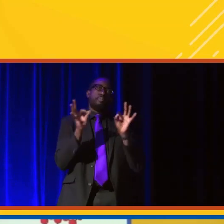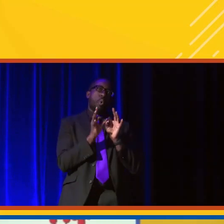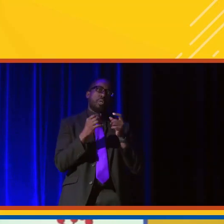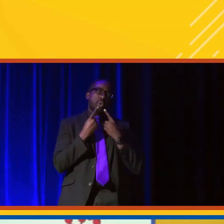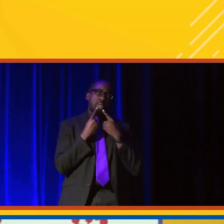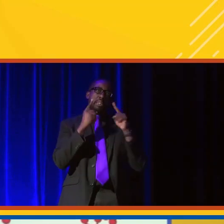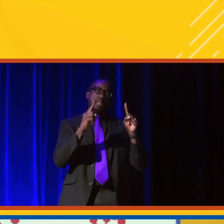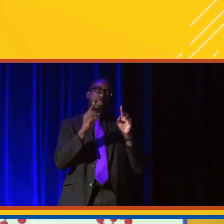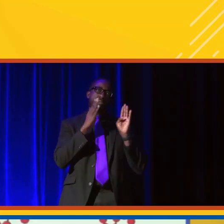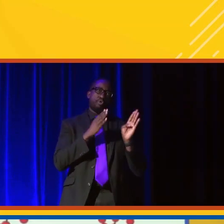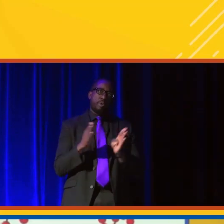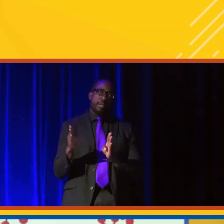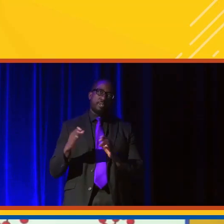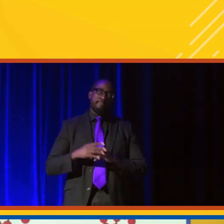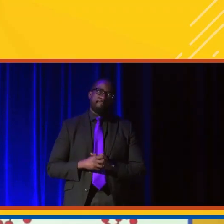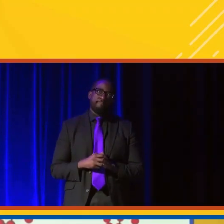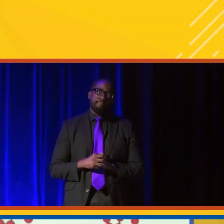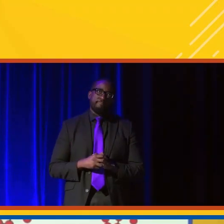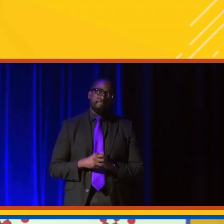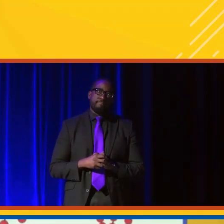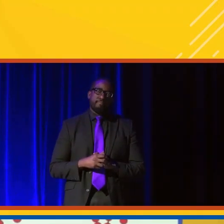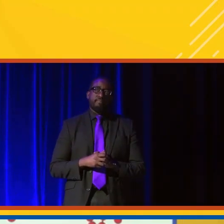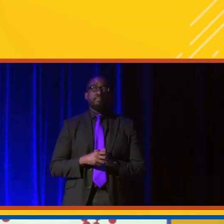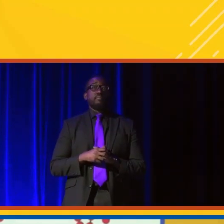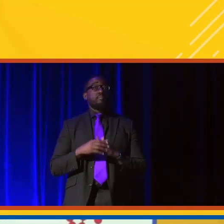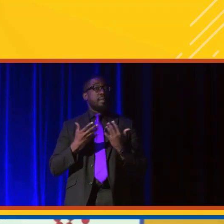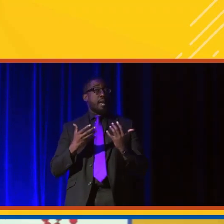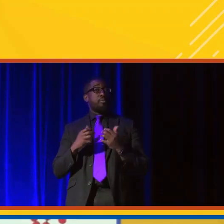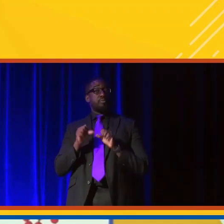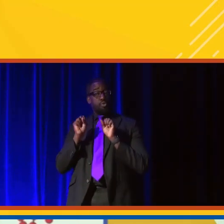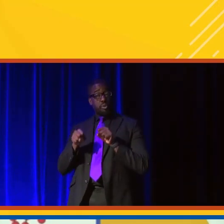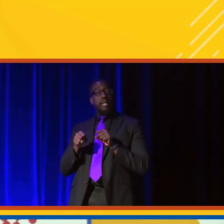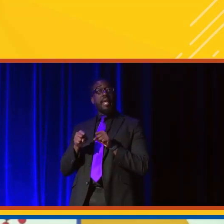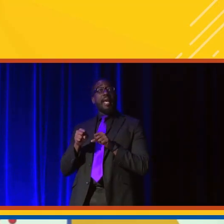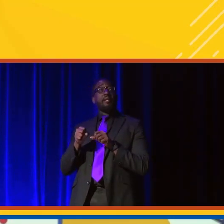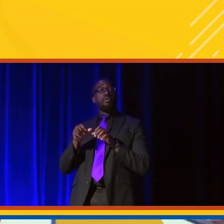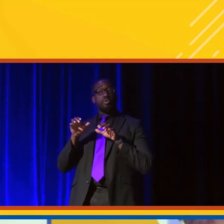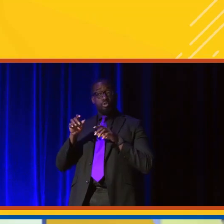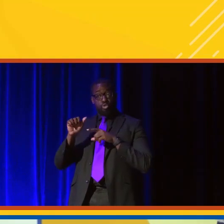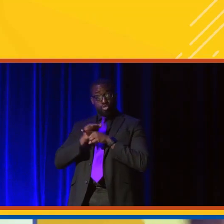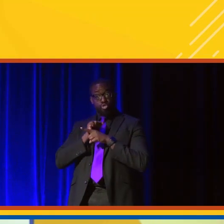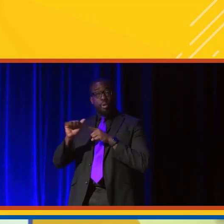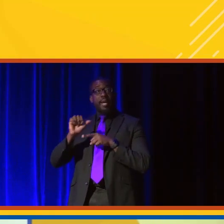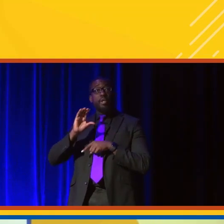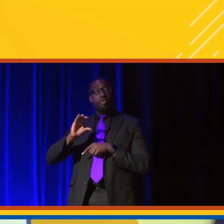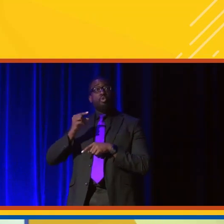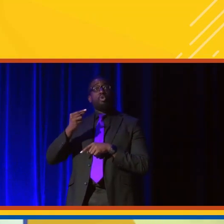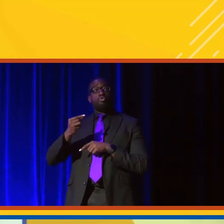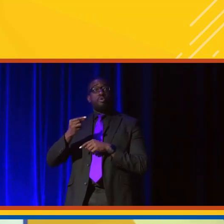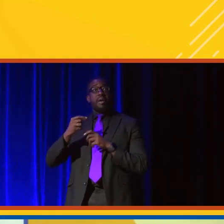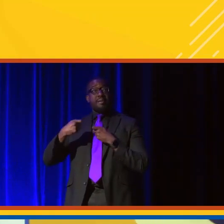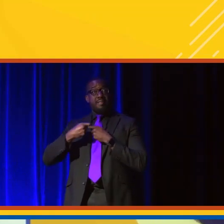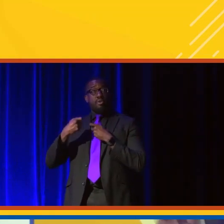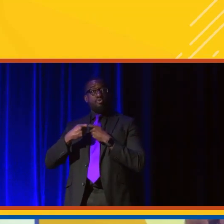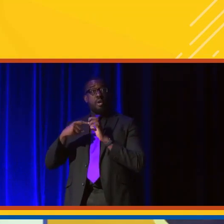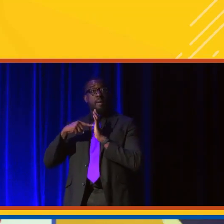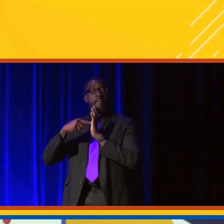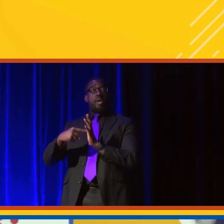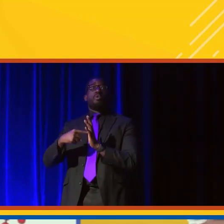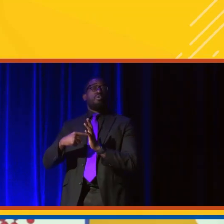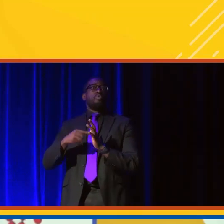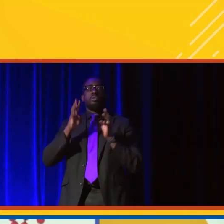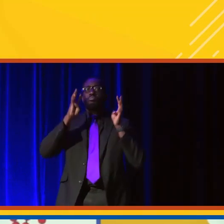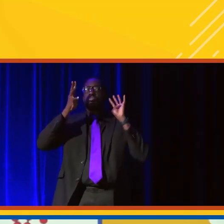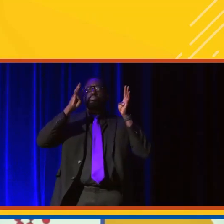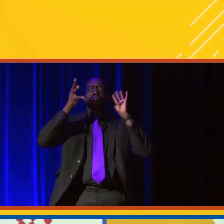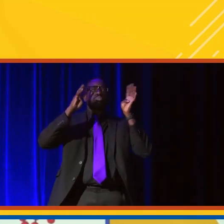naive way to do this is to just train a bunch of these coarse-grained electronic prediction models on a bunch of different representations. So you dream up